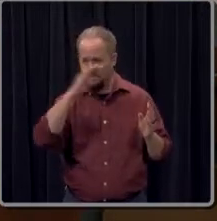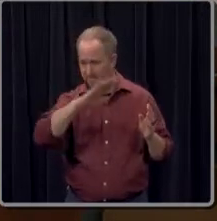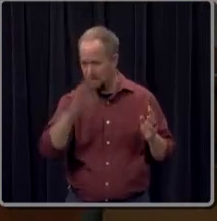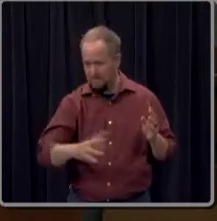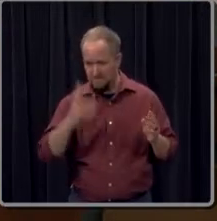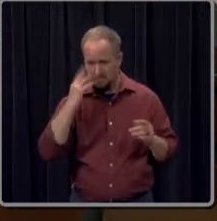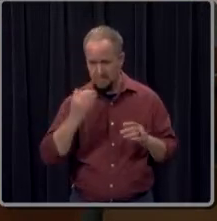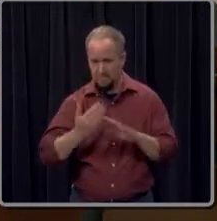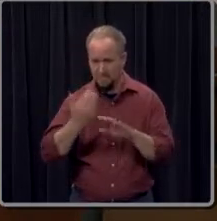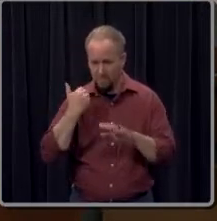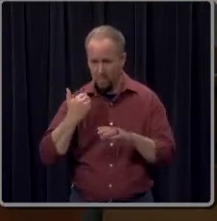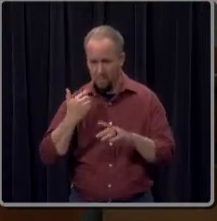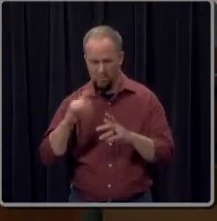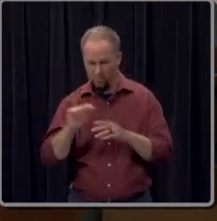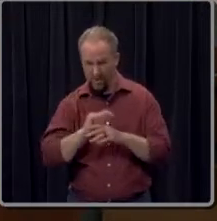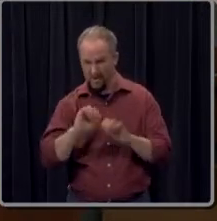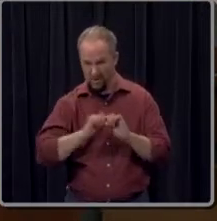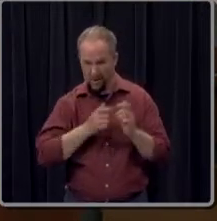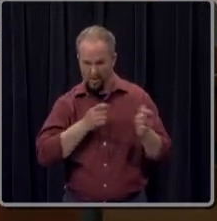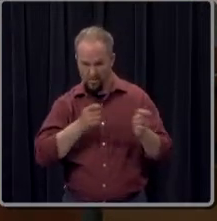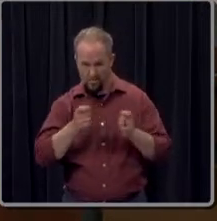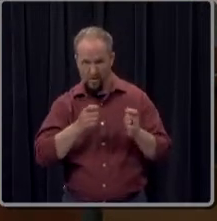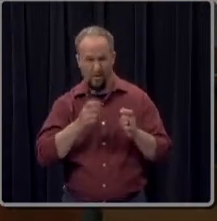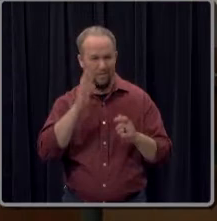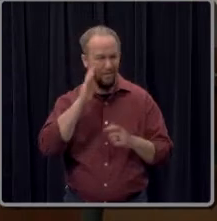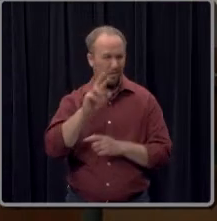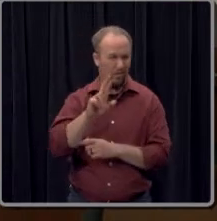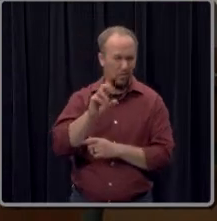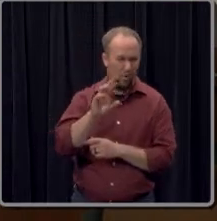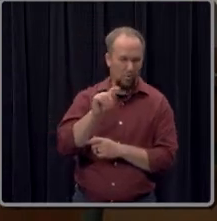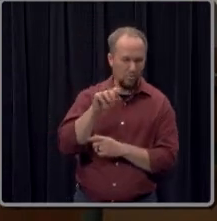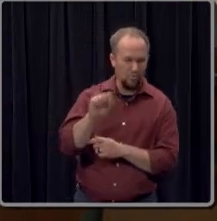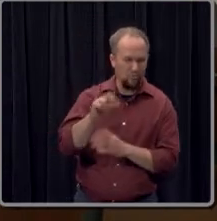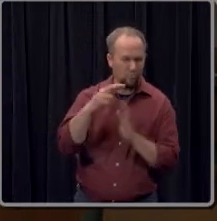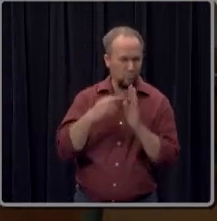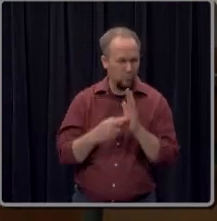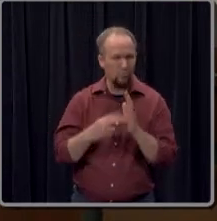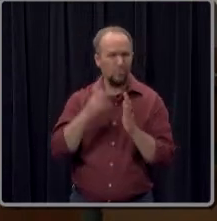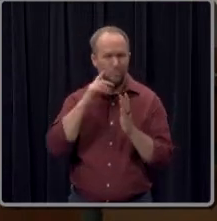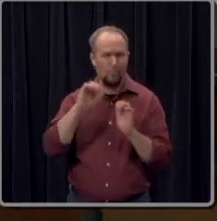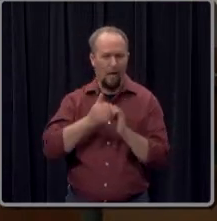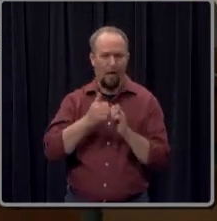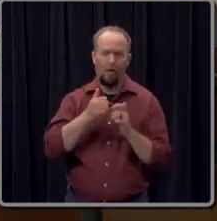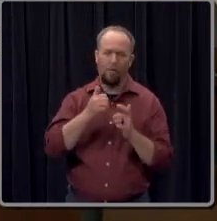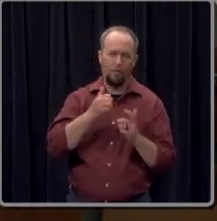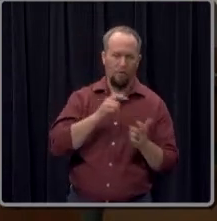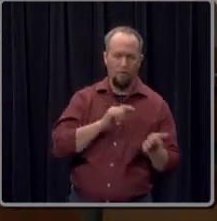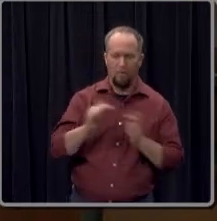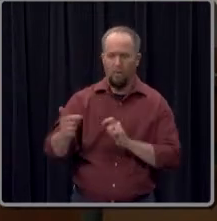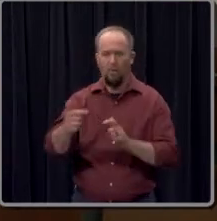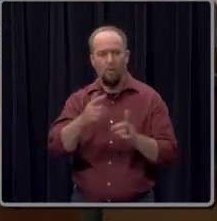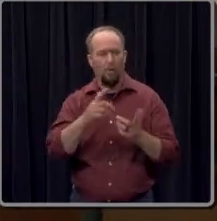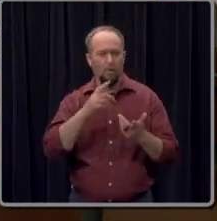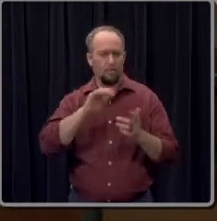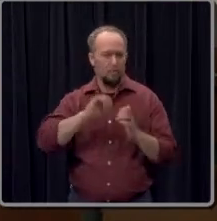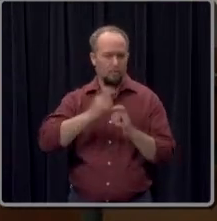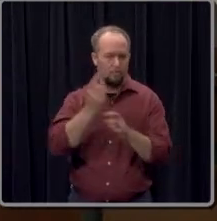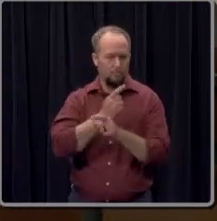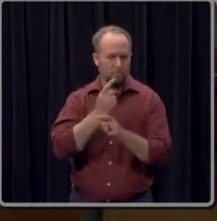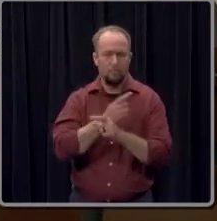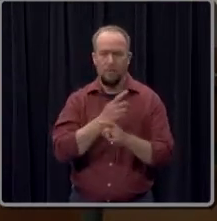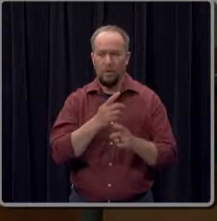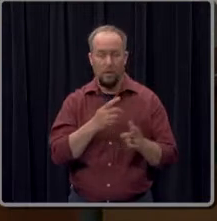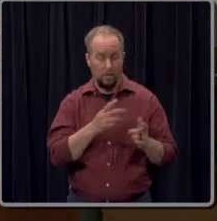been officially trained in how to run a meeting and the Roberts rules and all that kind of process, to watch them grow and by the springtime be